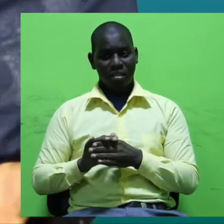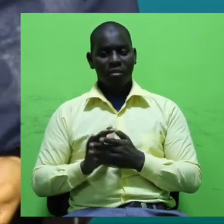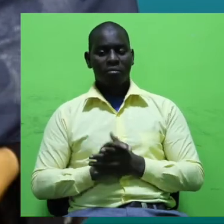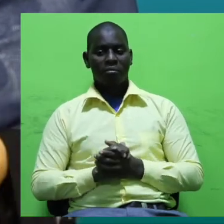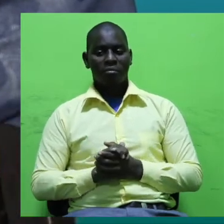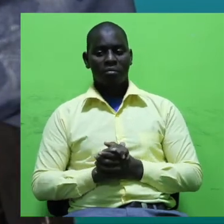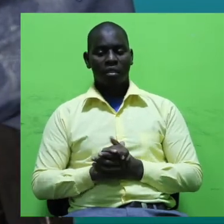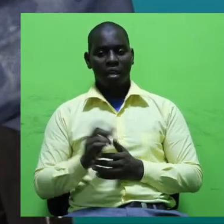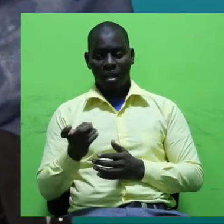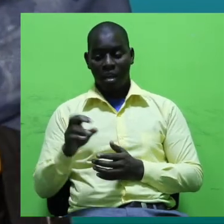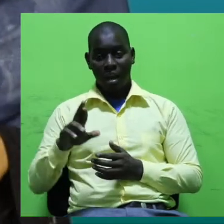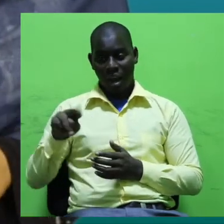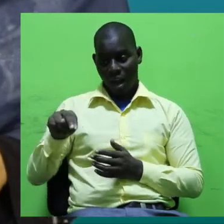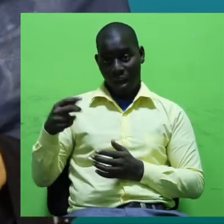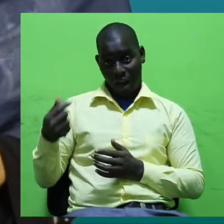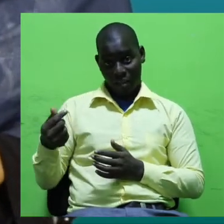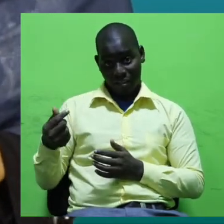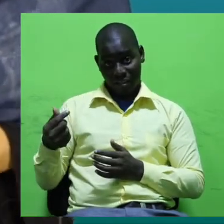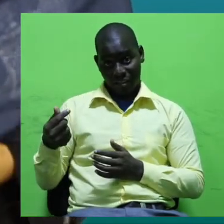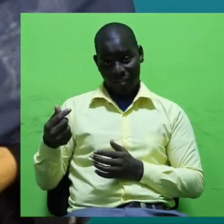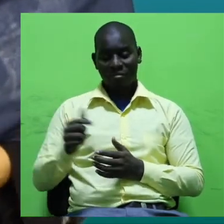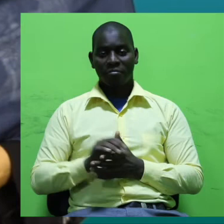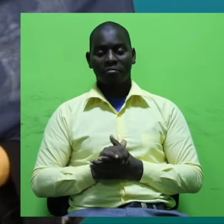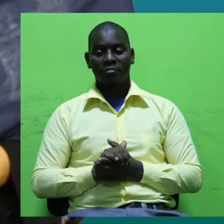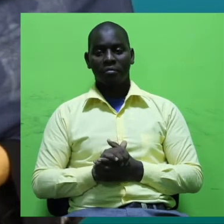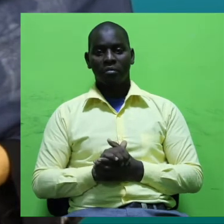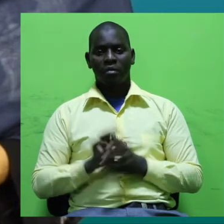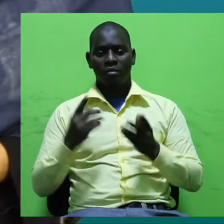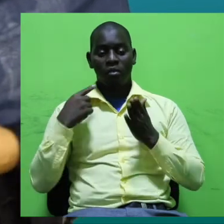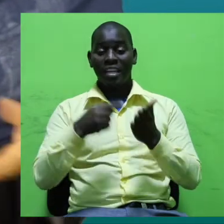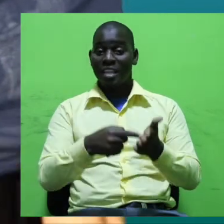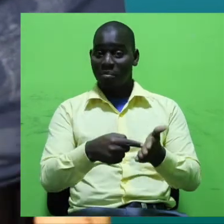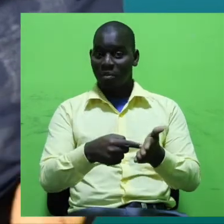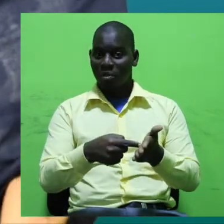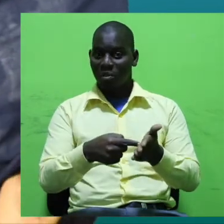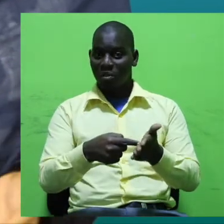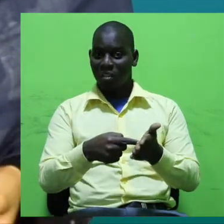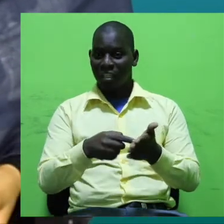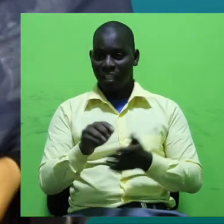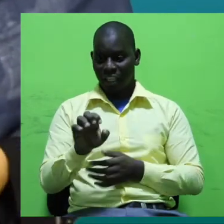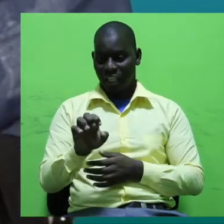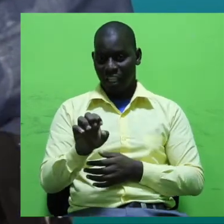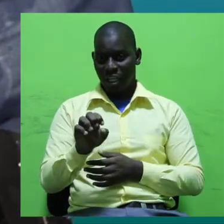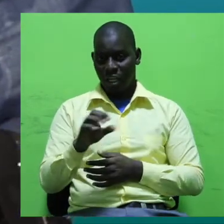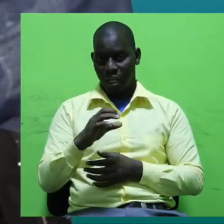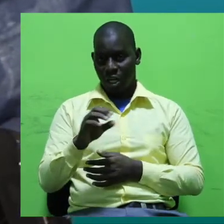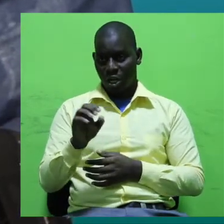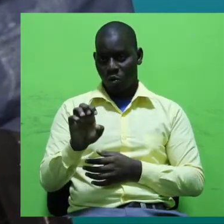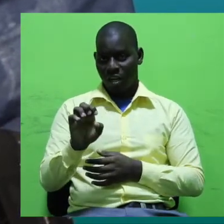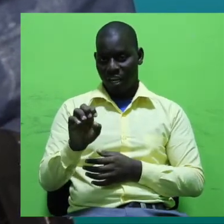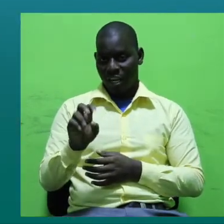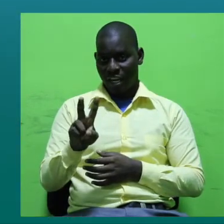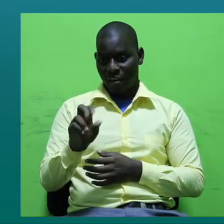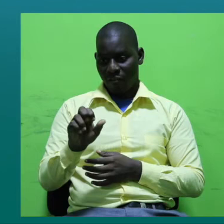also can be expressed as minutes and hours and days. See their conversion on your screen.